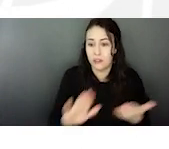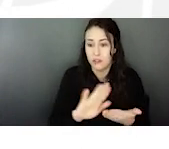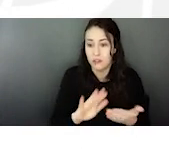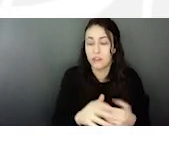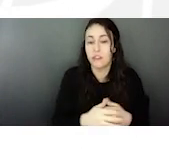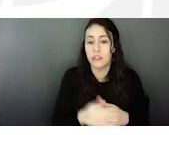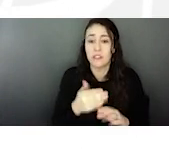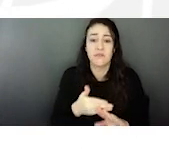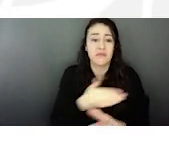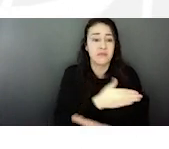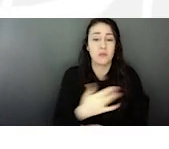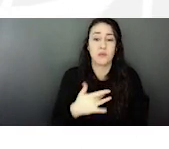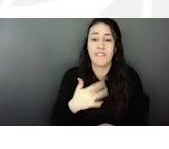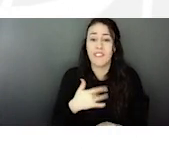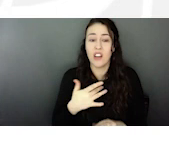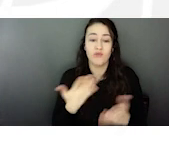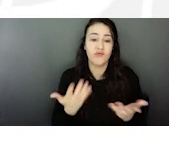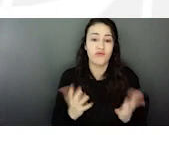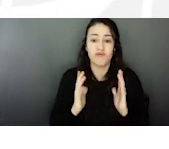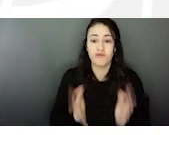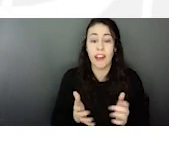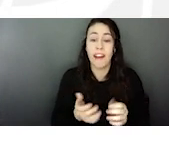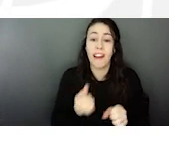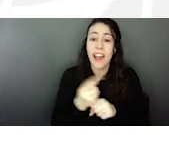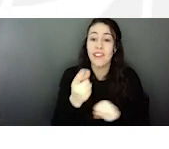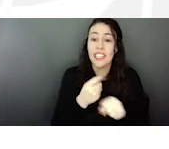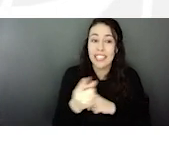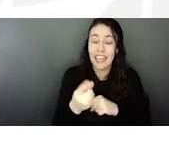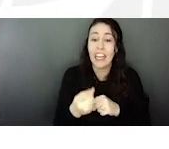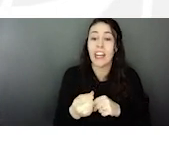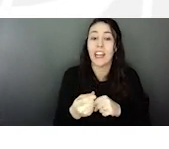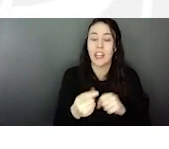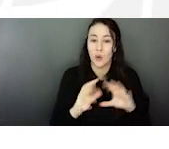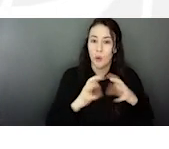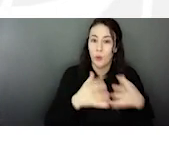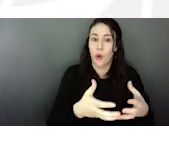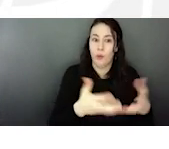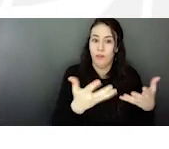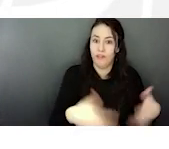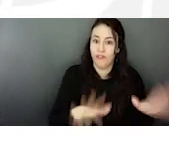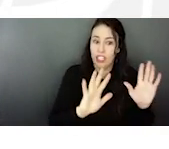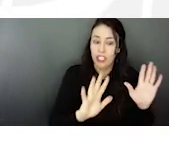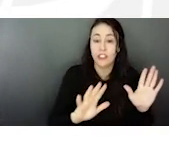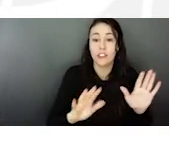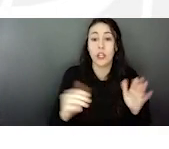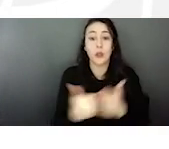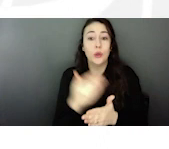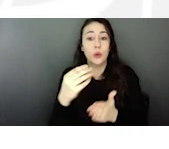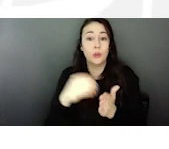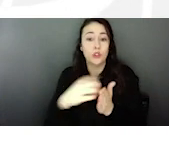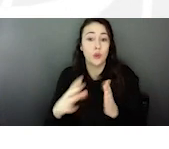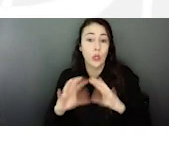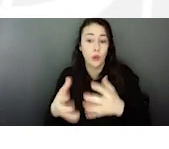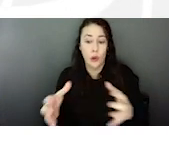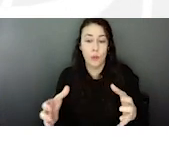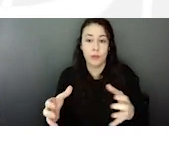feel the pinch of this because every year they were replaced by new students, right? New students would come in every year at high levels. So